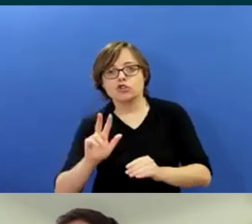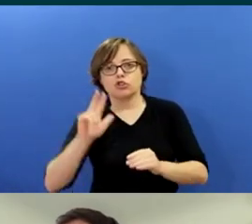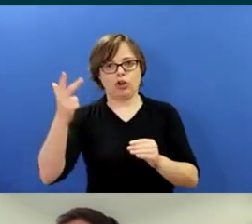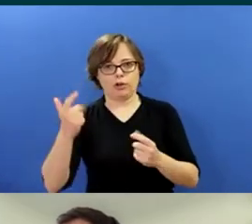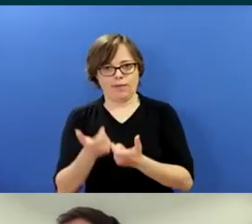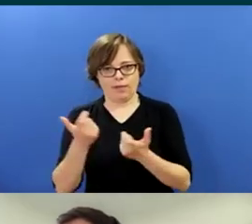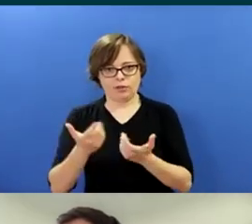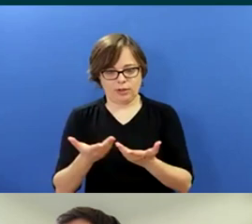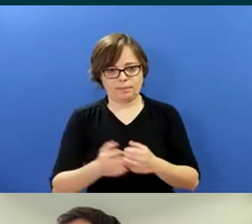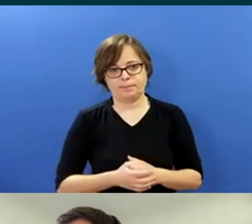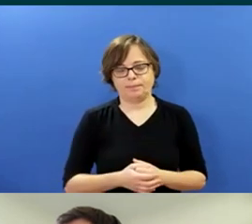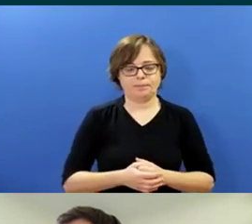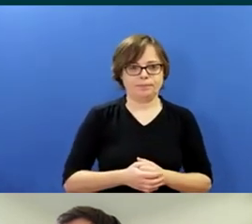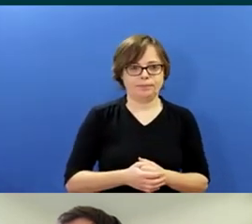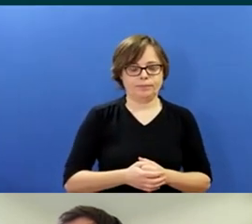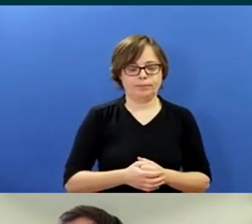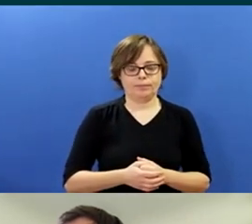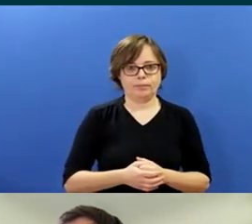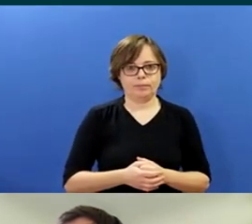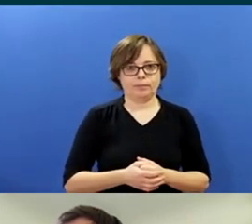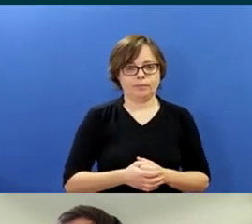But what I'm going to show you.